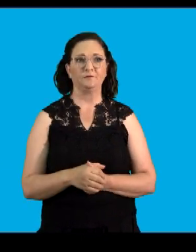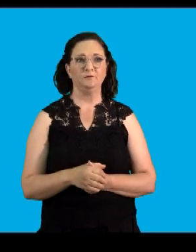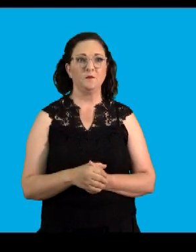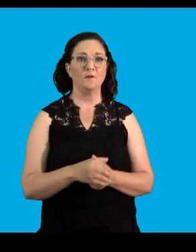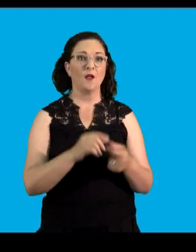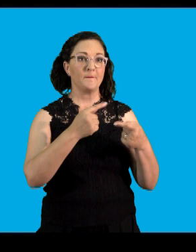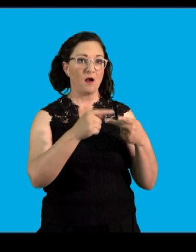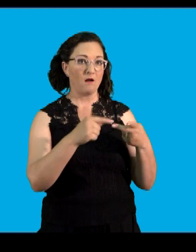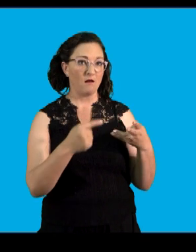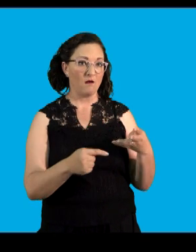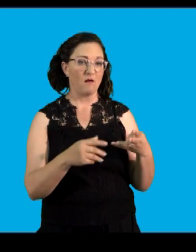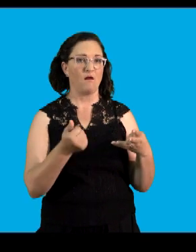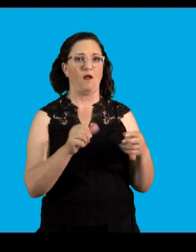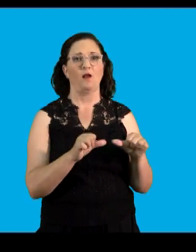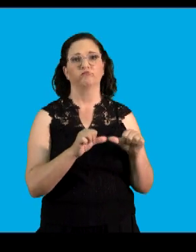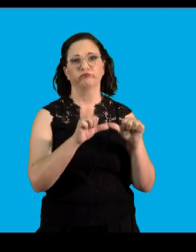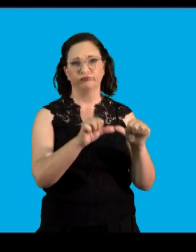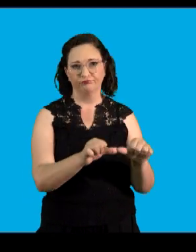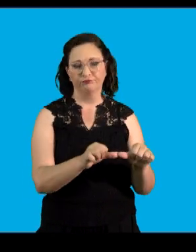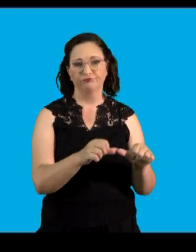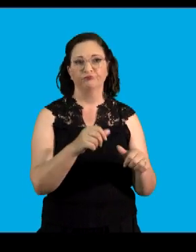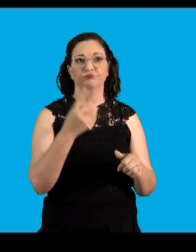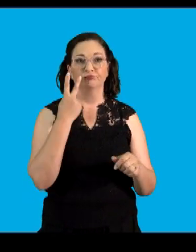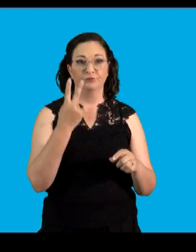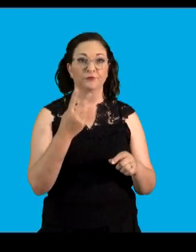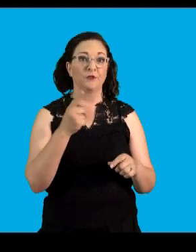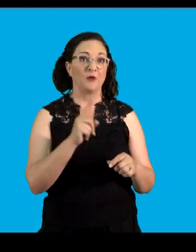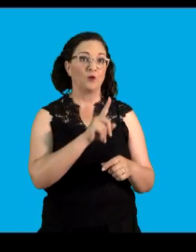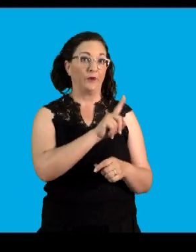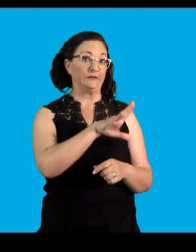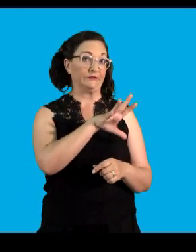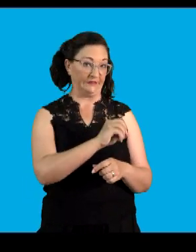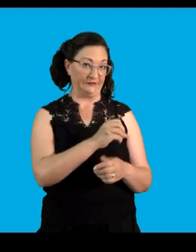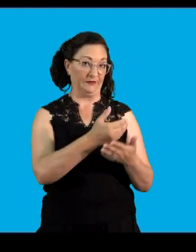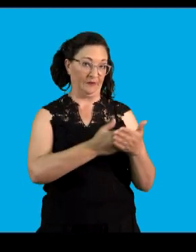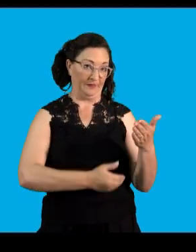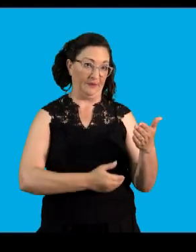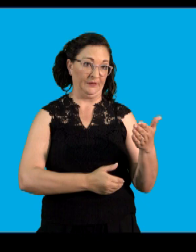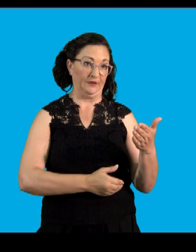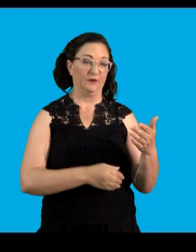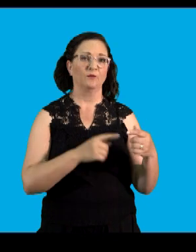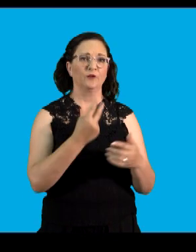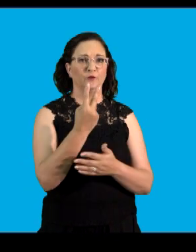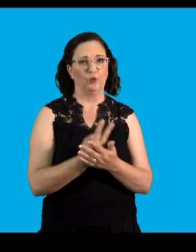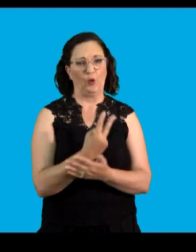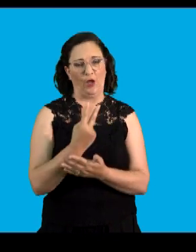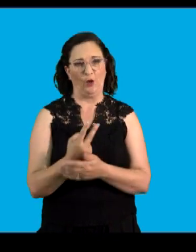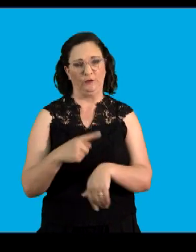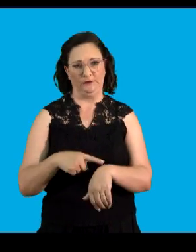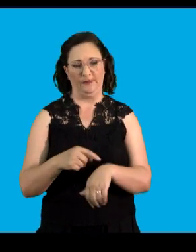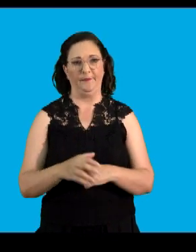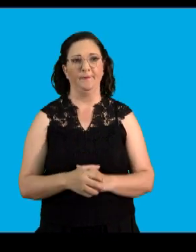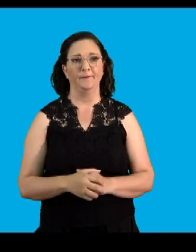mark allocation and duration. As you know that the paper is out of 150 and it's written for 2 hours, but I'll be explaining this